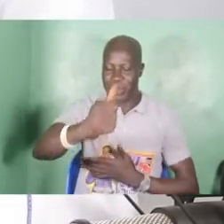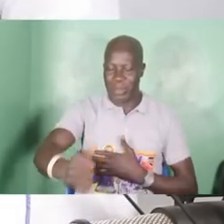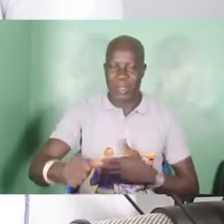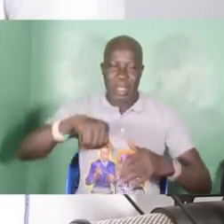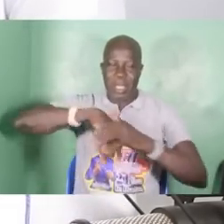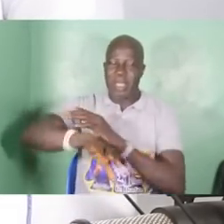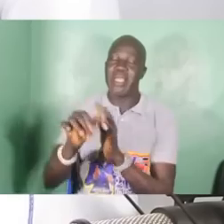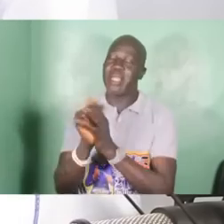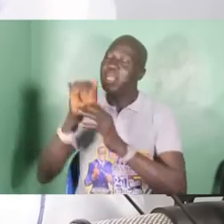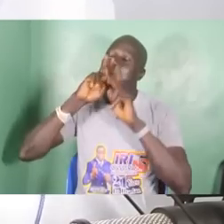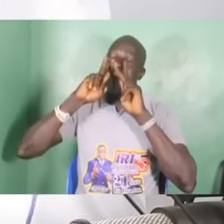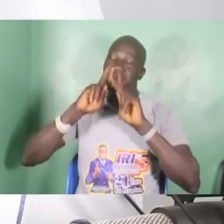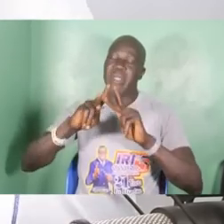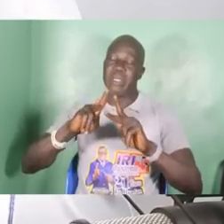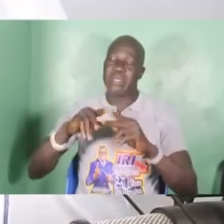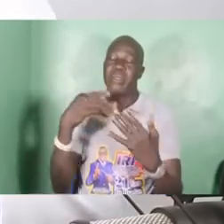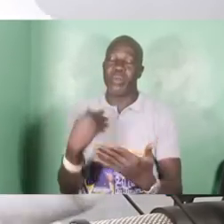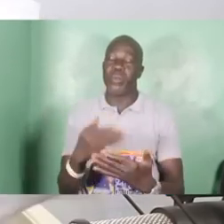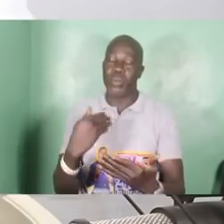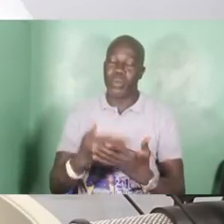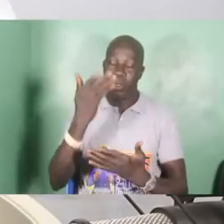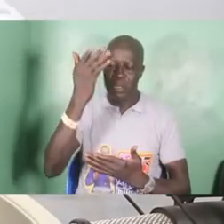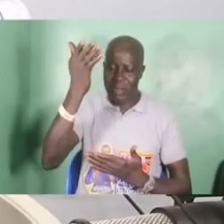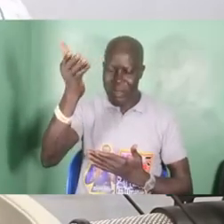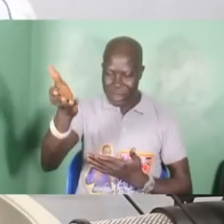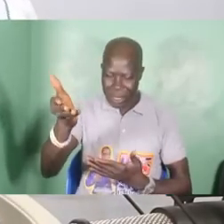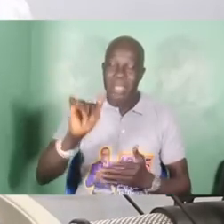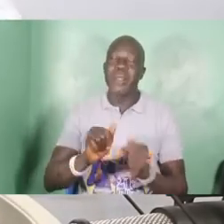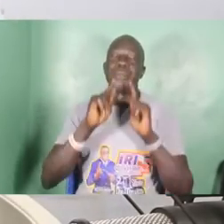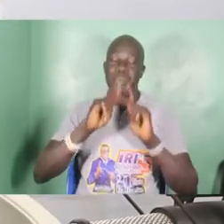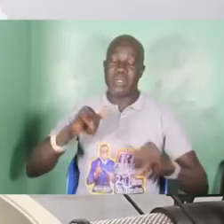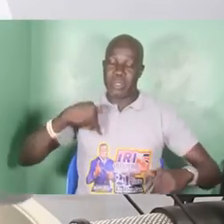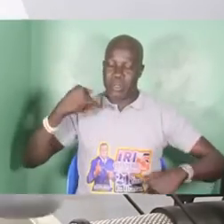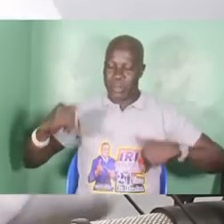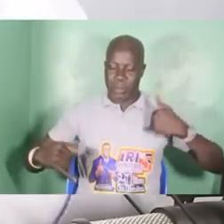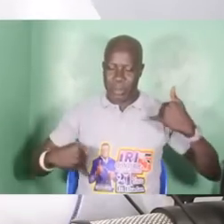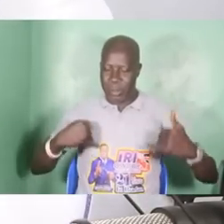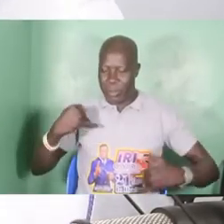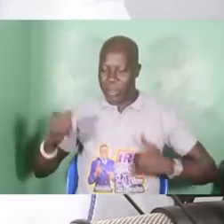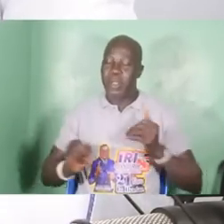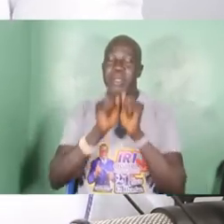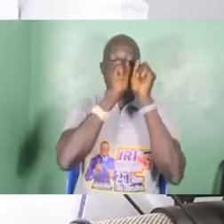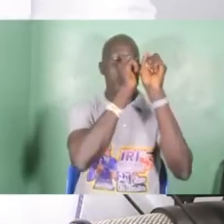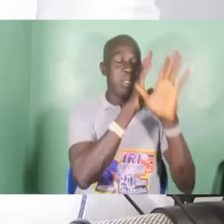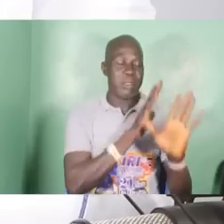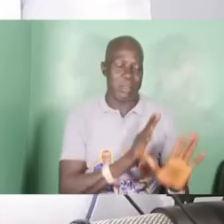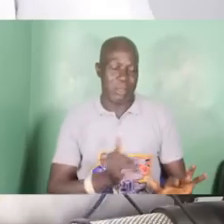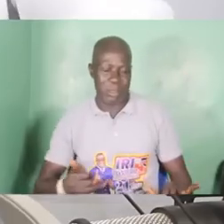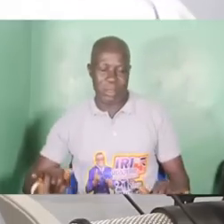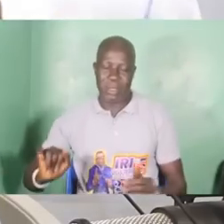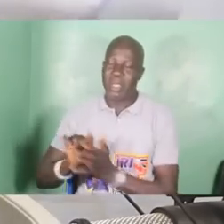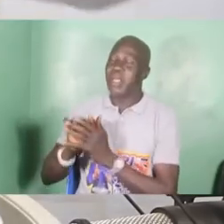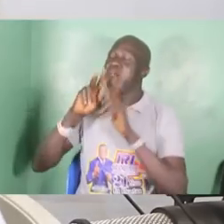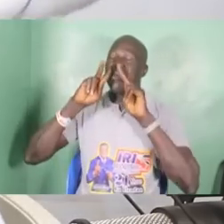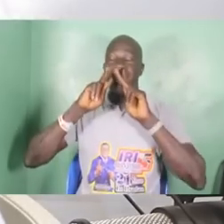Jesus ninu alaafia ni owo wa money dwells on peace ibe ni ayo wa there is joy ibe ni boko wa there is blessing ibe